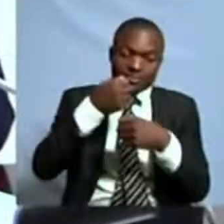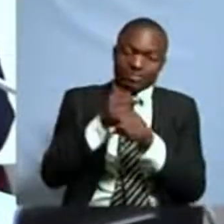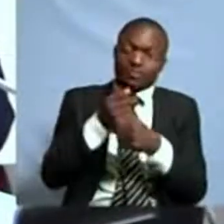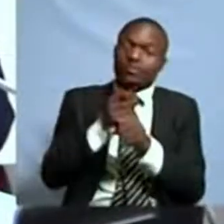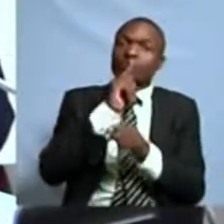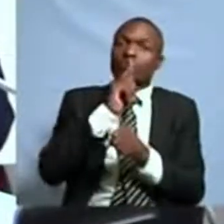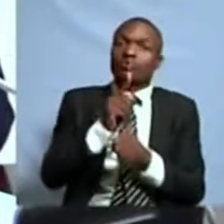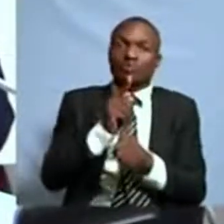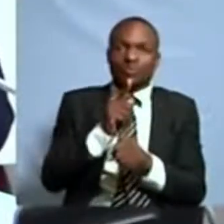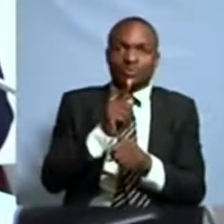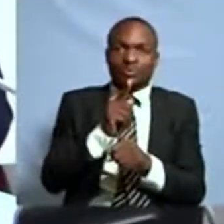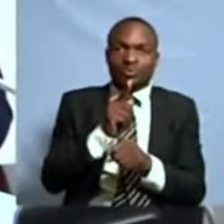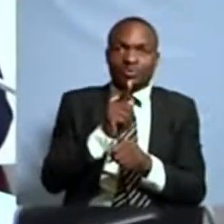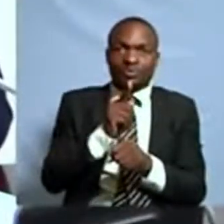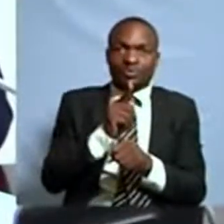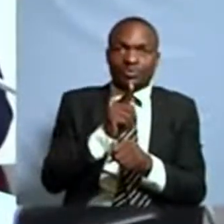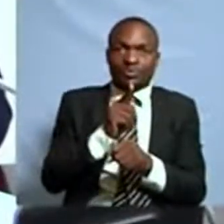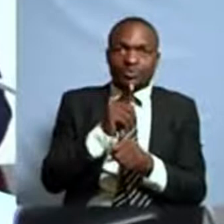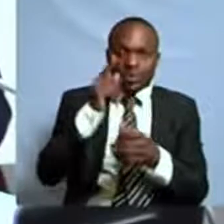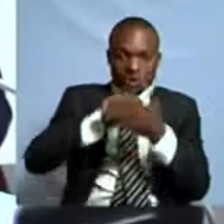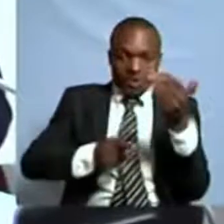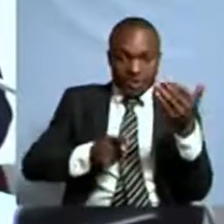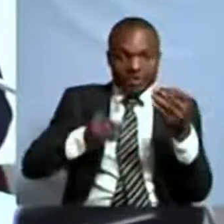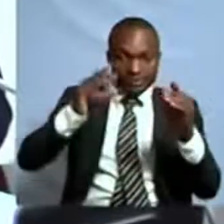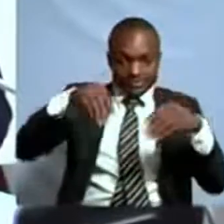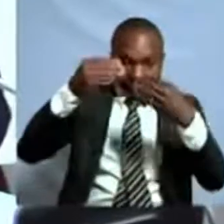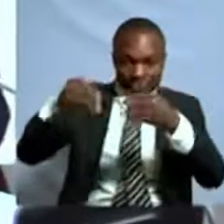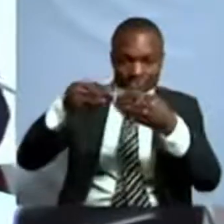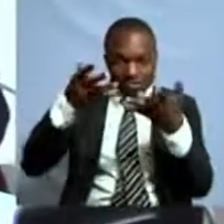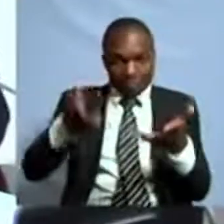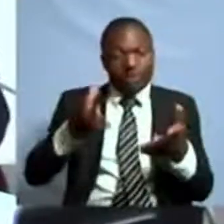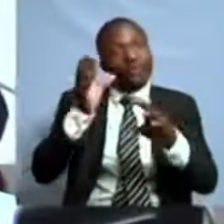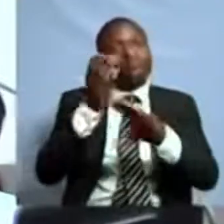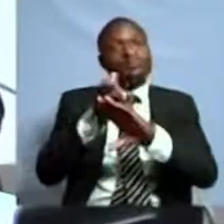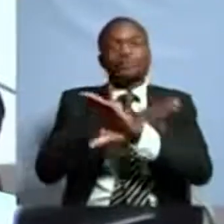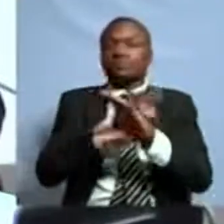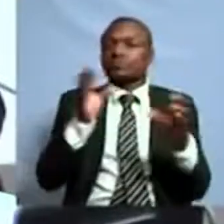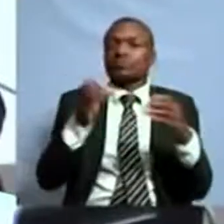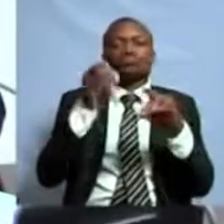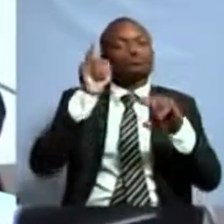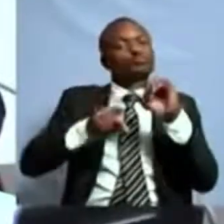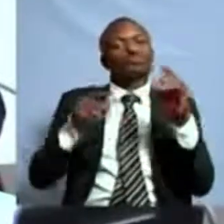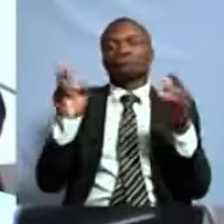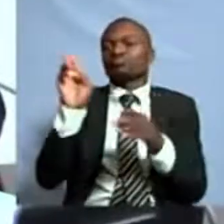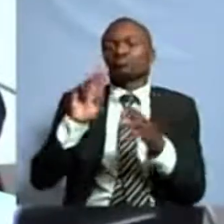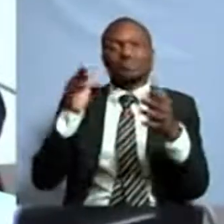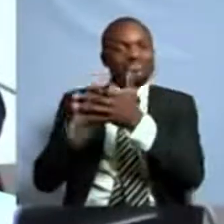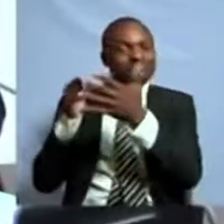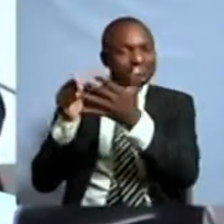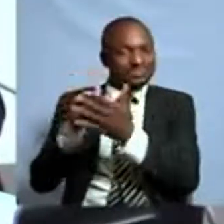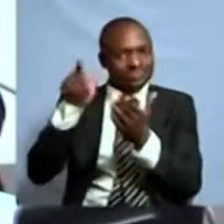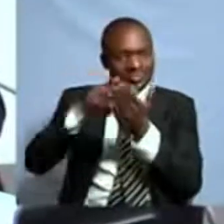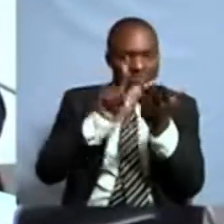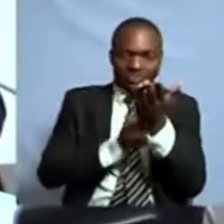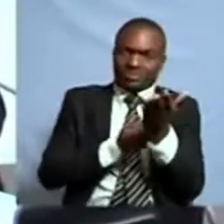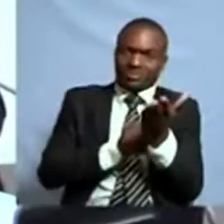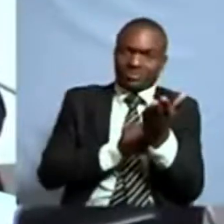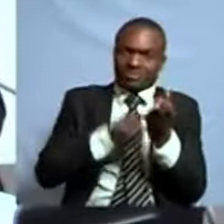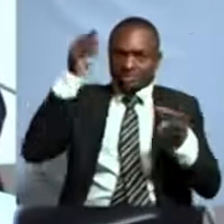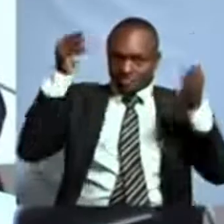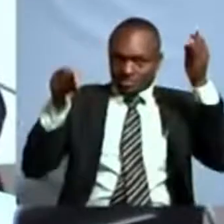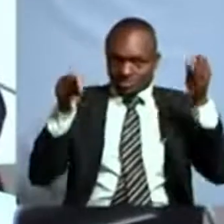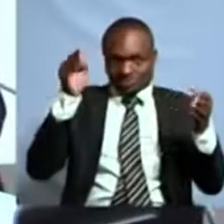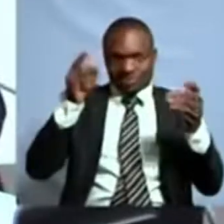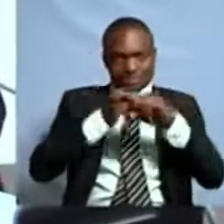that the discourse that you tender before the committee cannot be used against you in the court of law, except